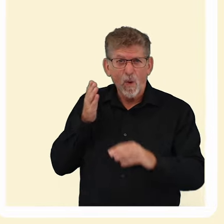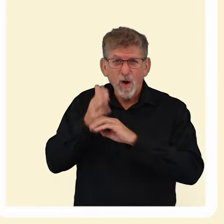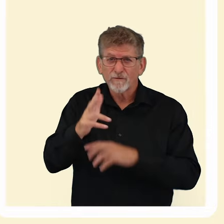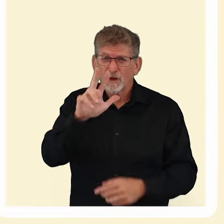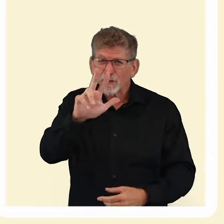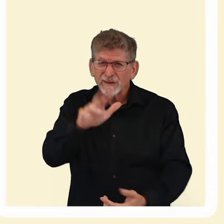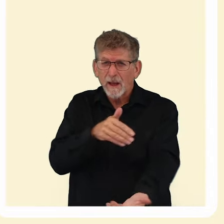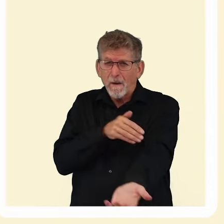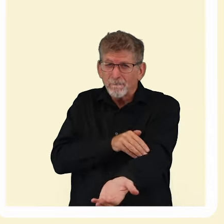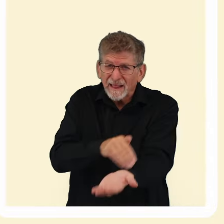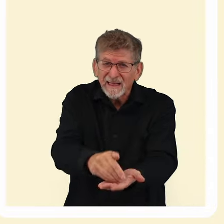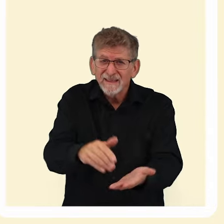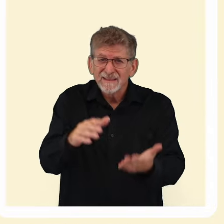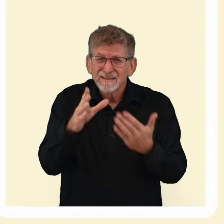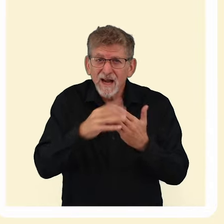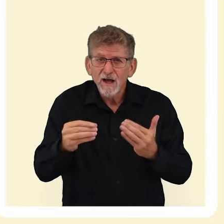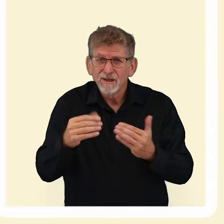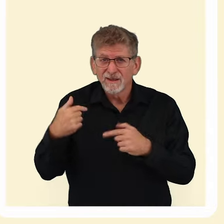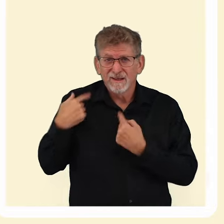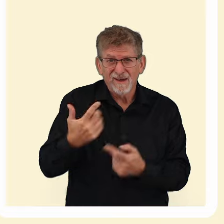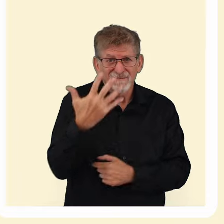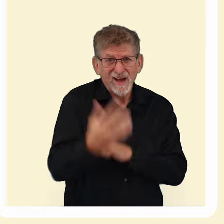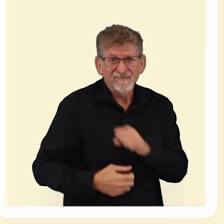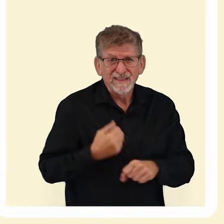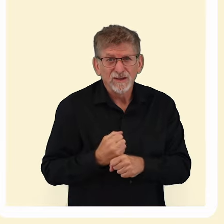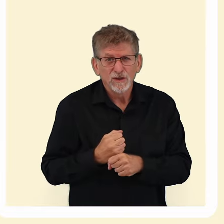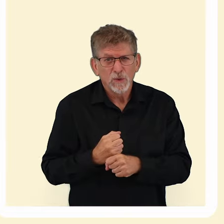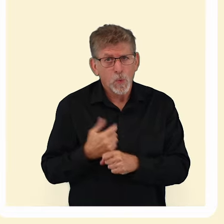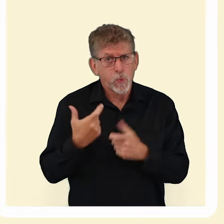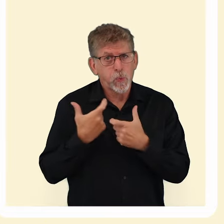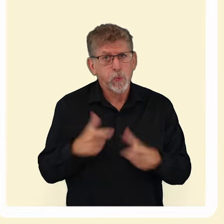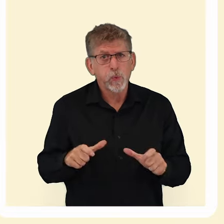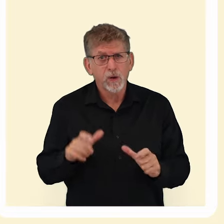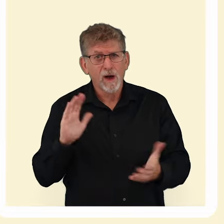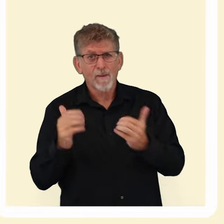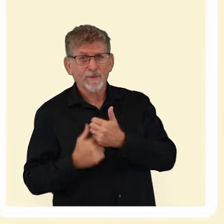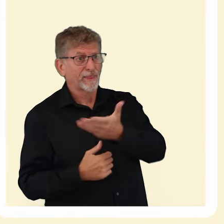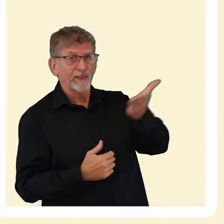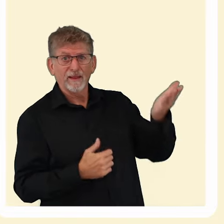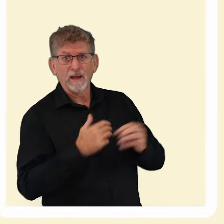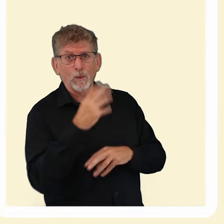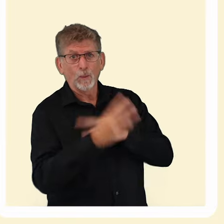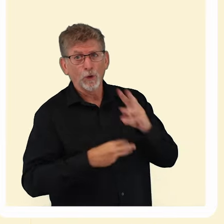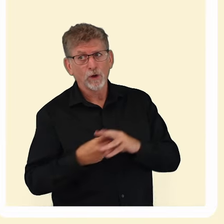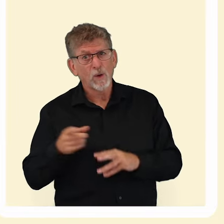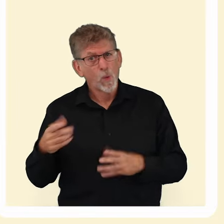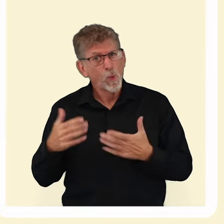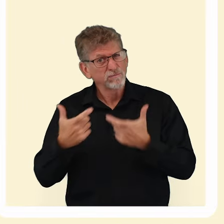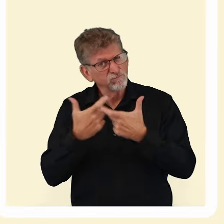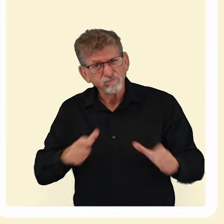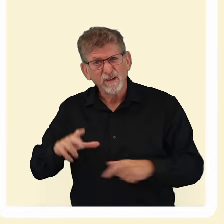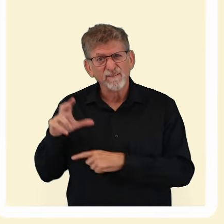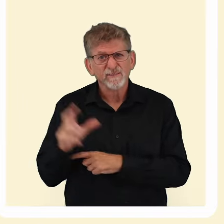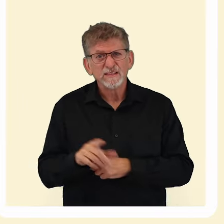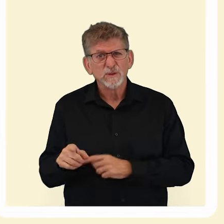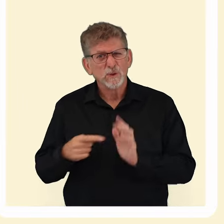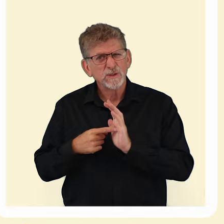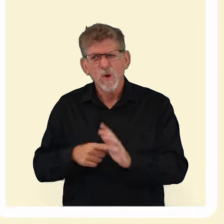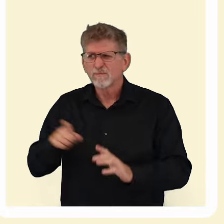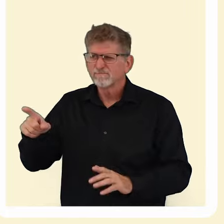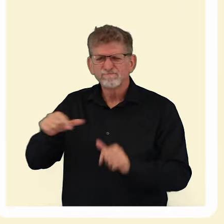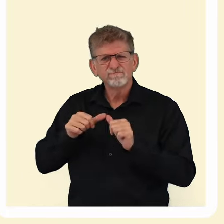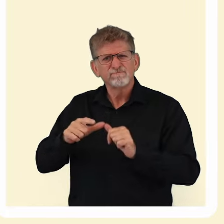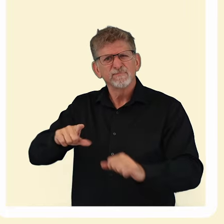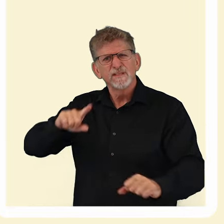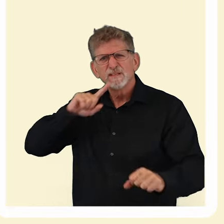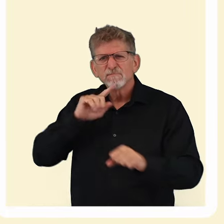is significant. If you compare anywhere in the world, very significant. And it shows continued support by the federal government for continued